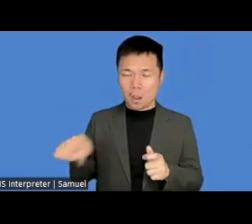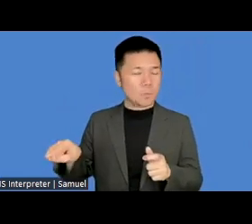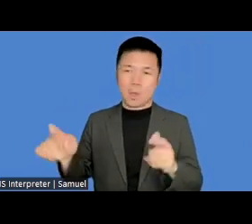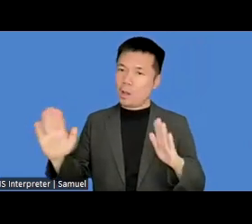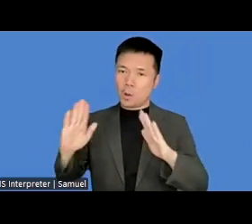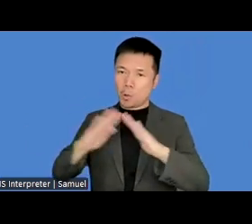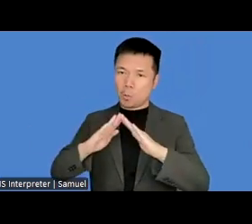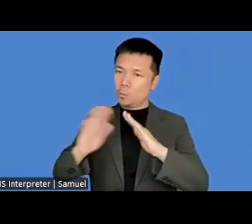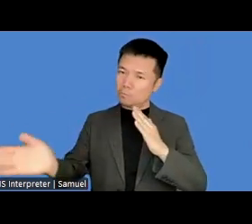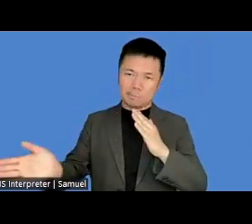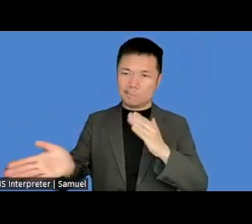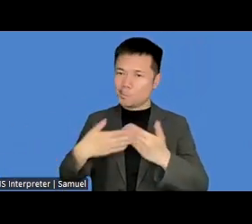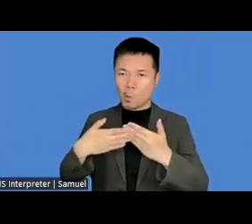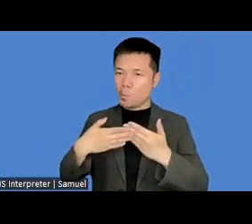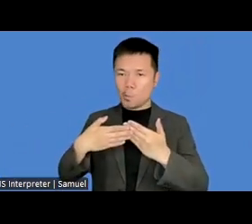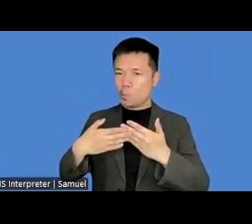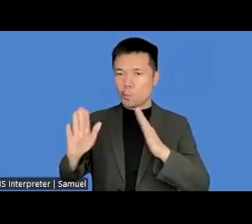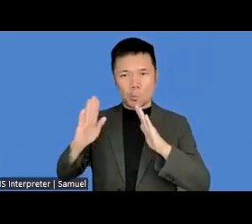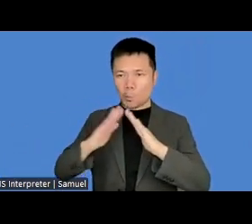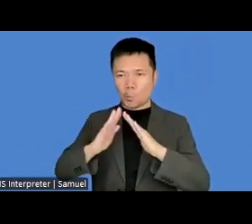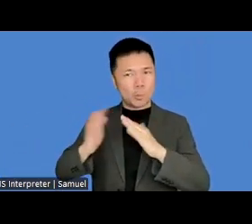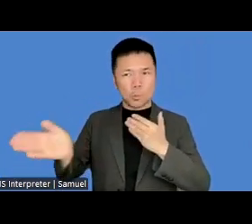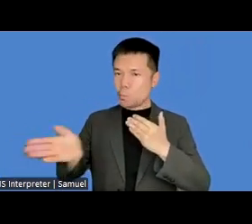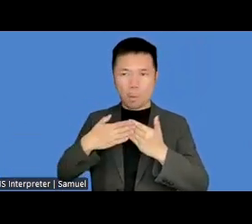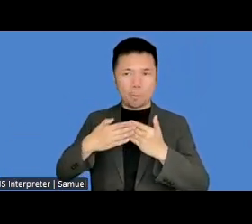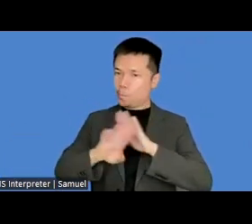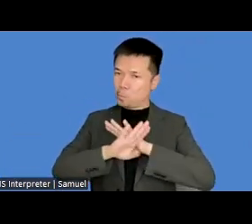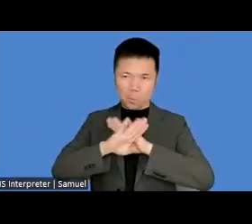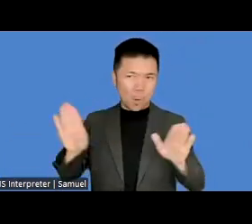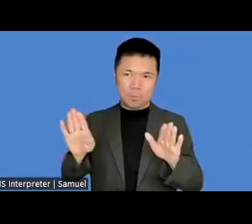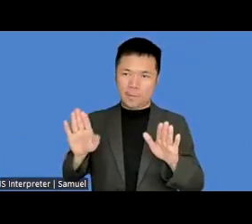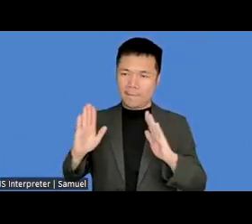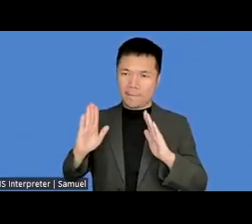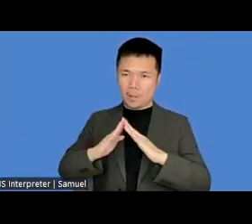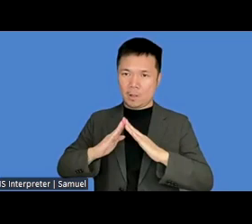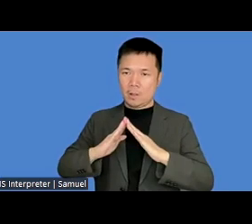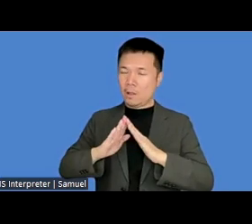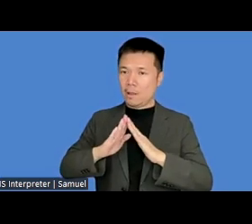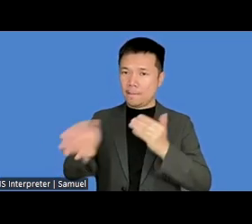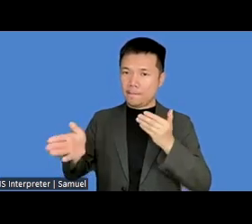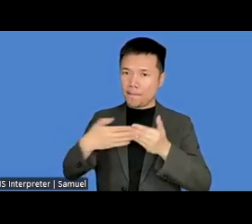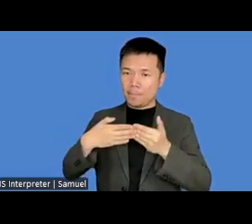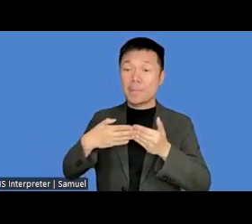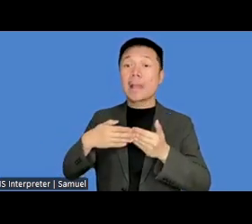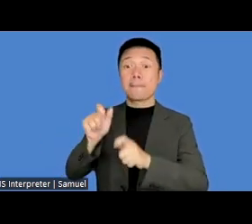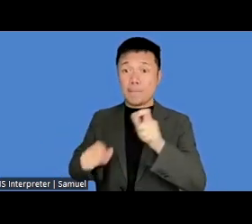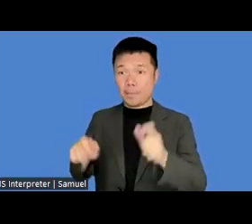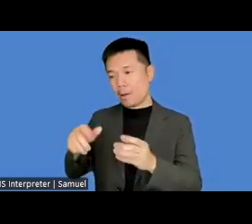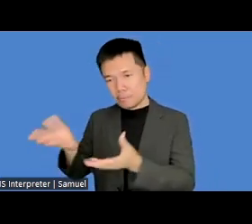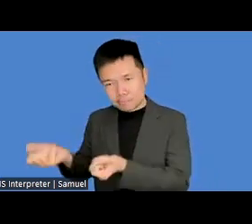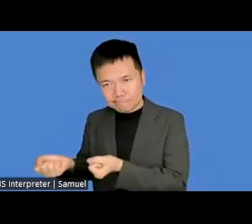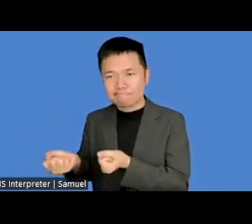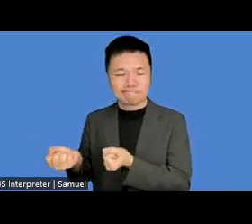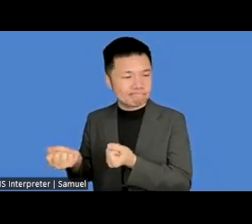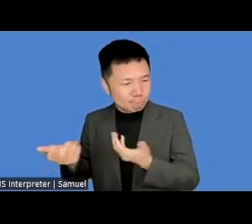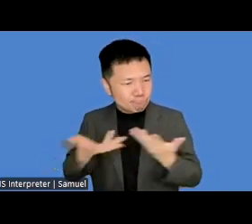of those shelters. It was recommended that the government should ensure that the